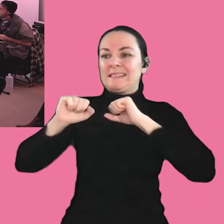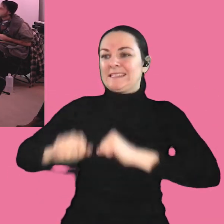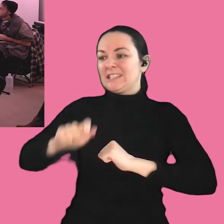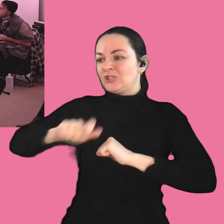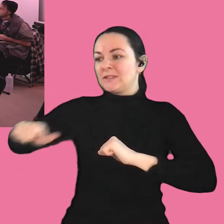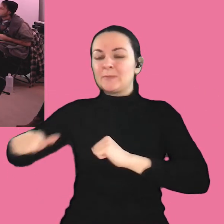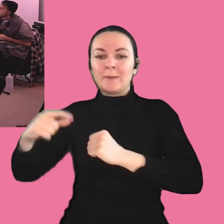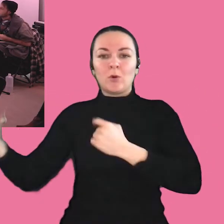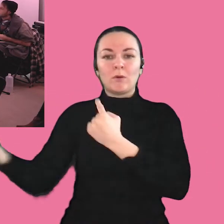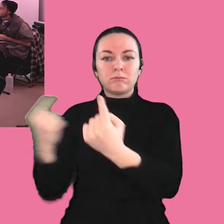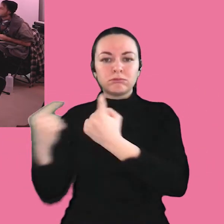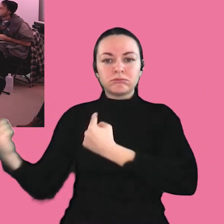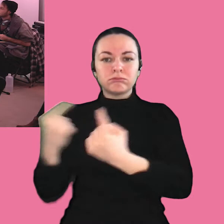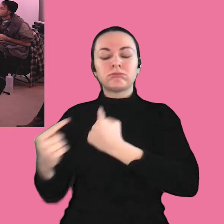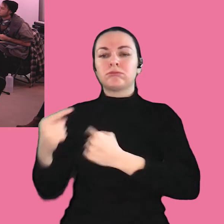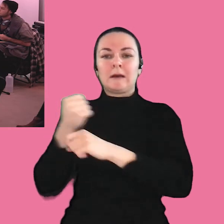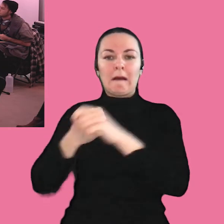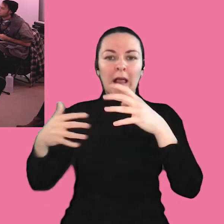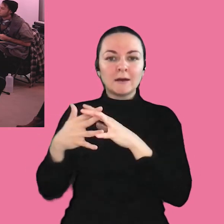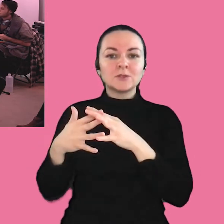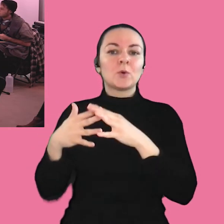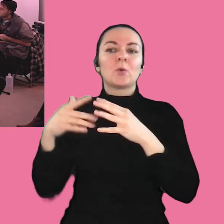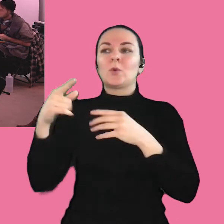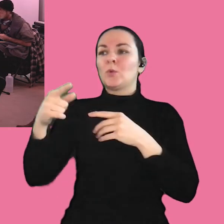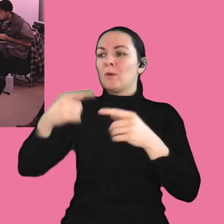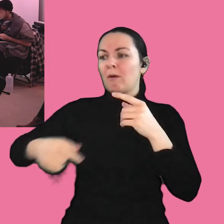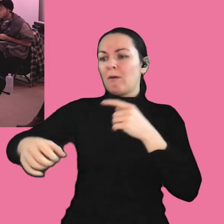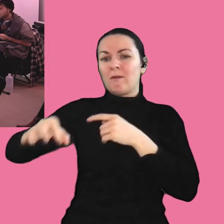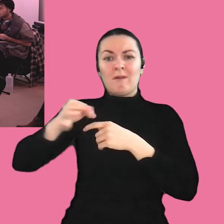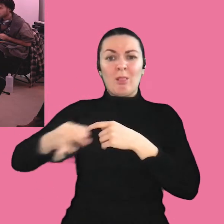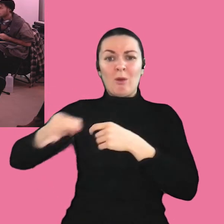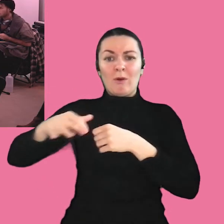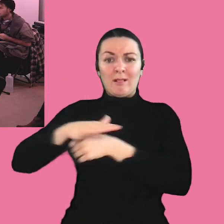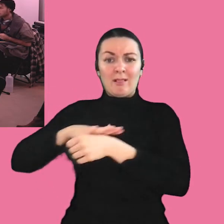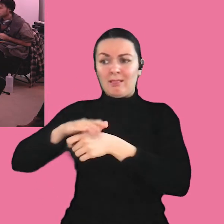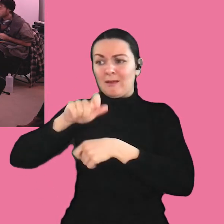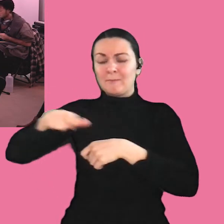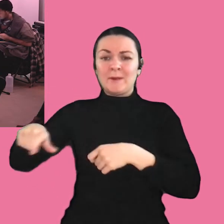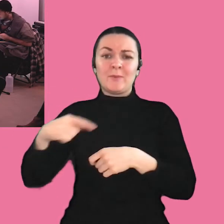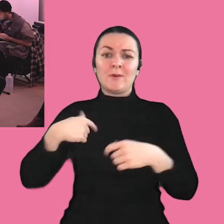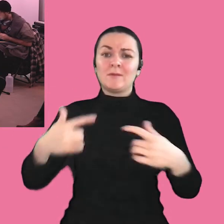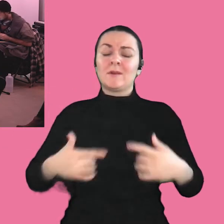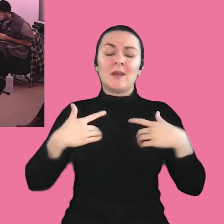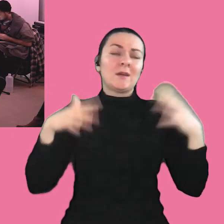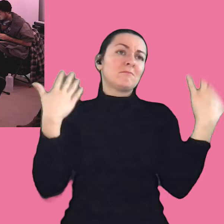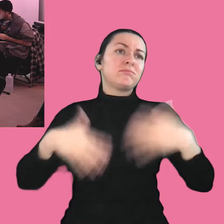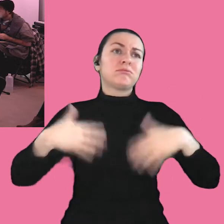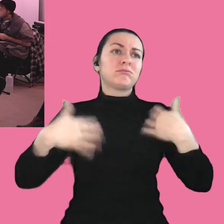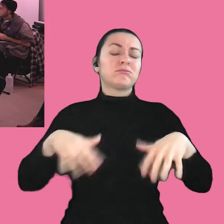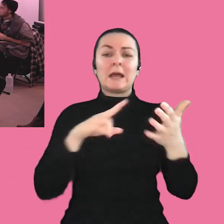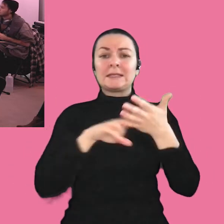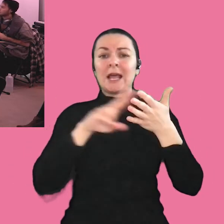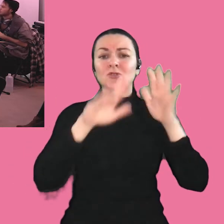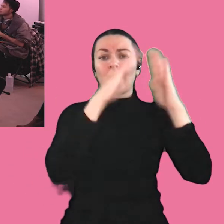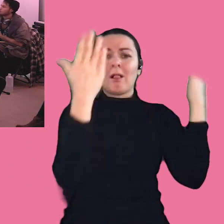for small communities or for local communities, things like that, I am interested in the artist as a social being.